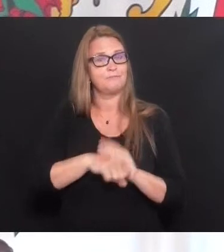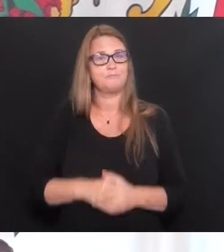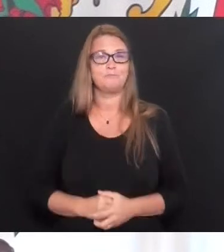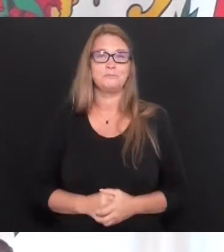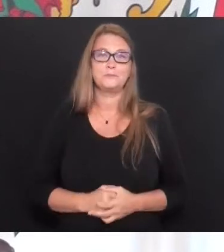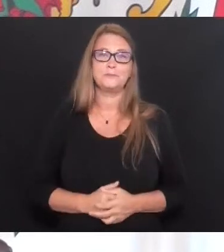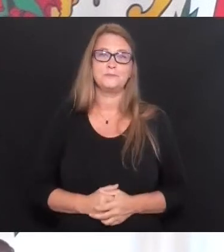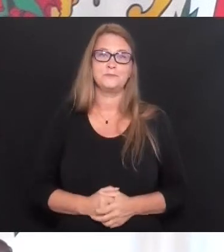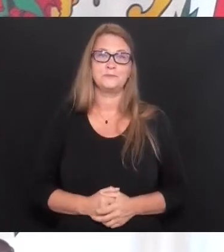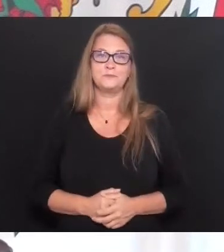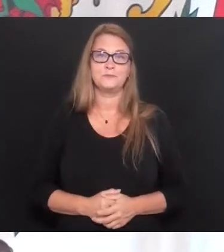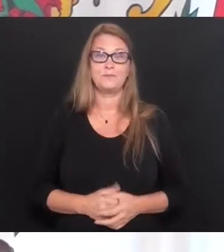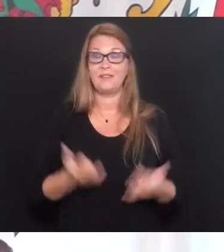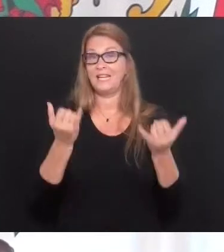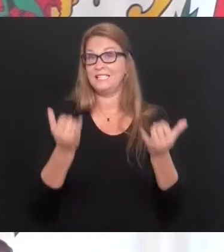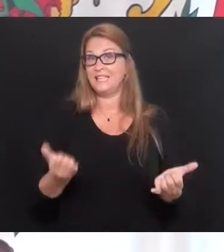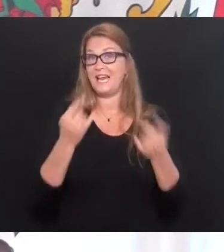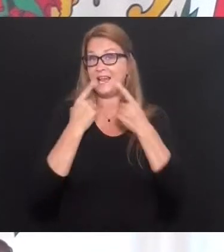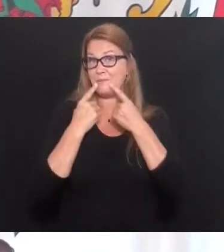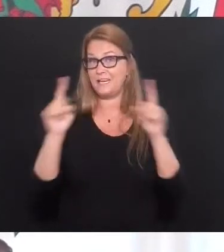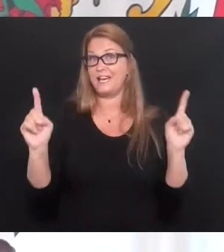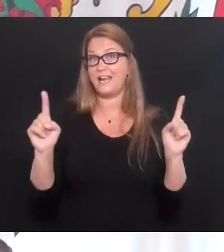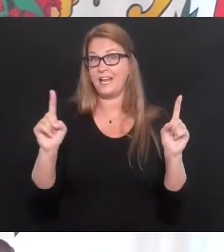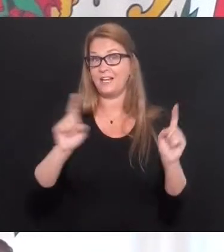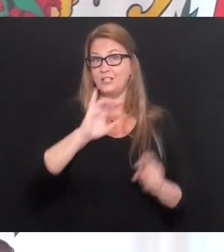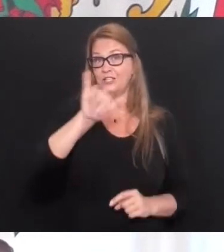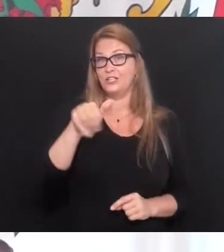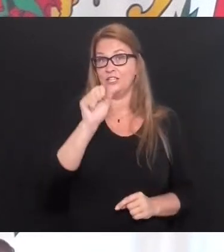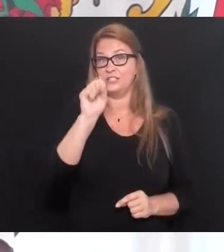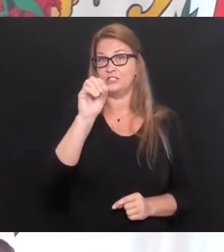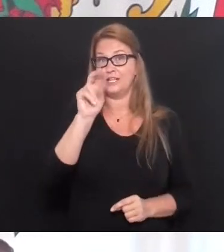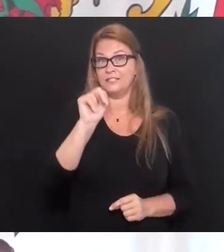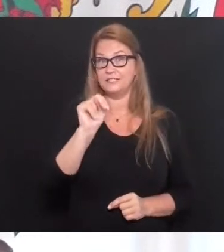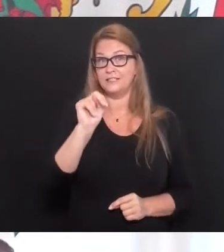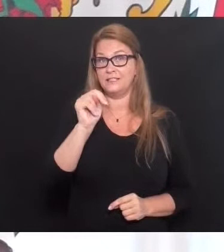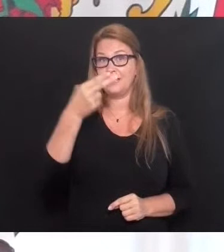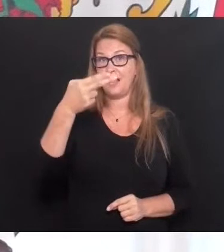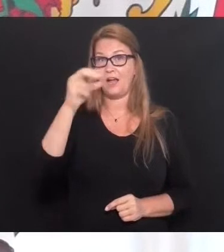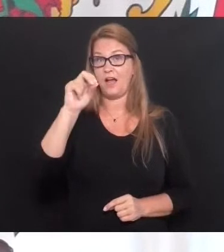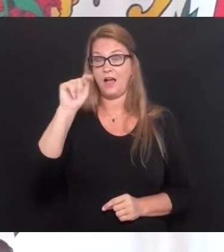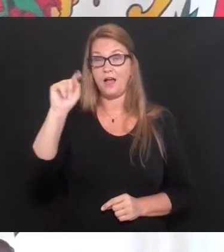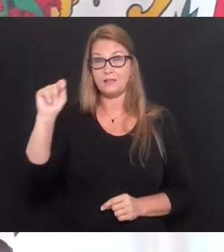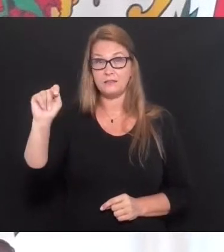Today, I am announcing that Jason Hott, who's